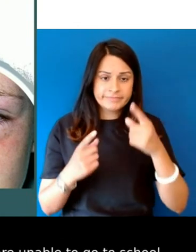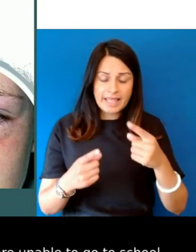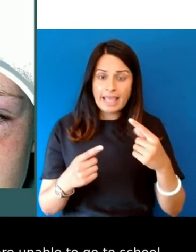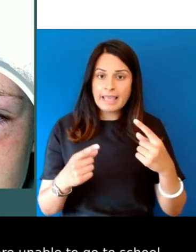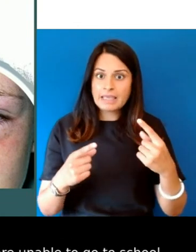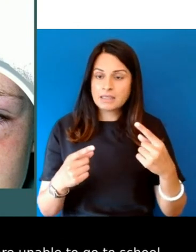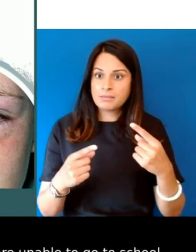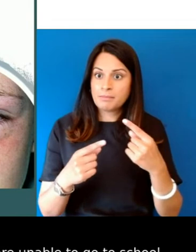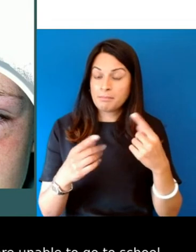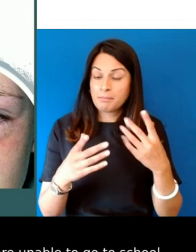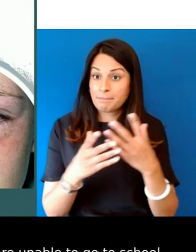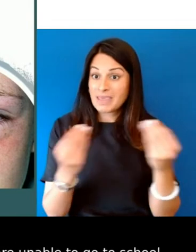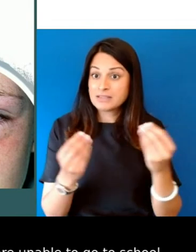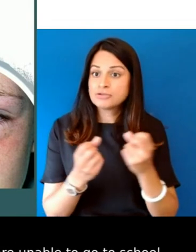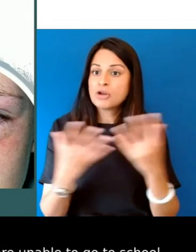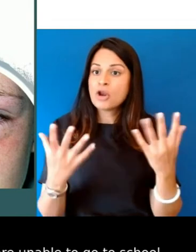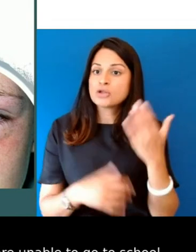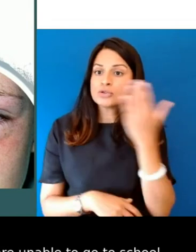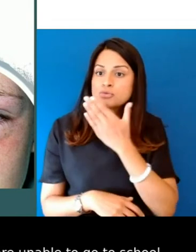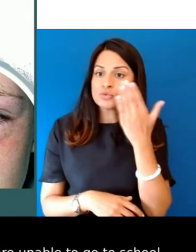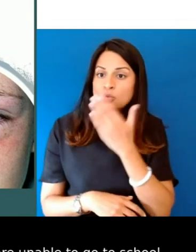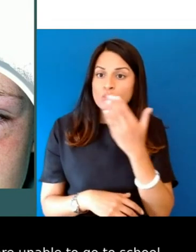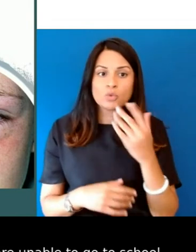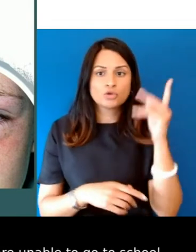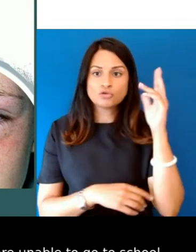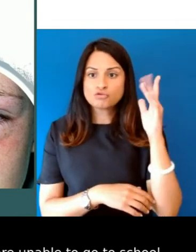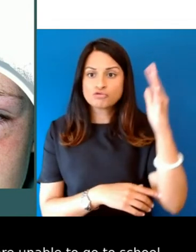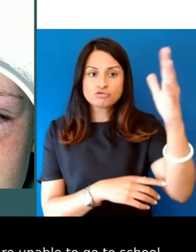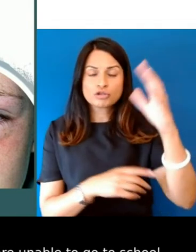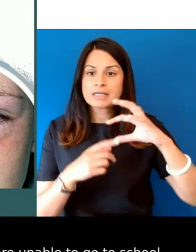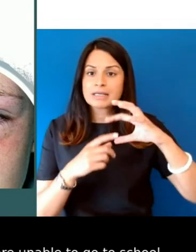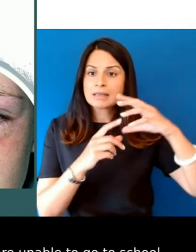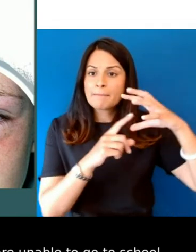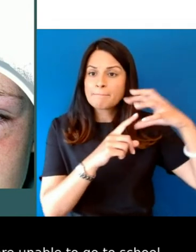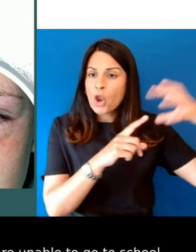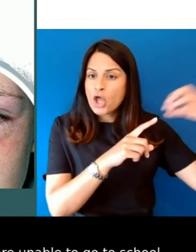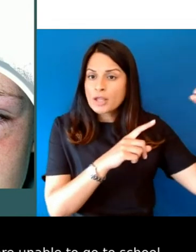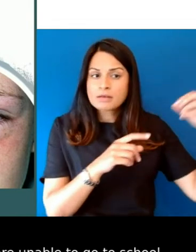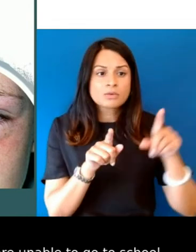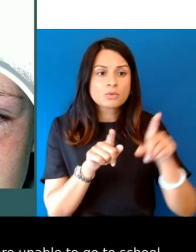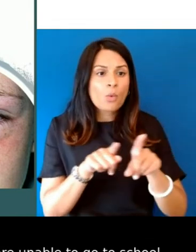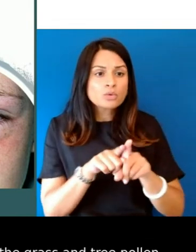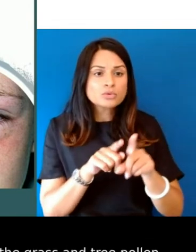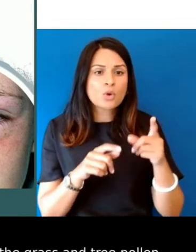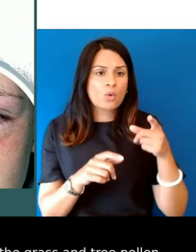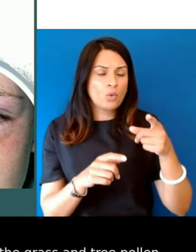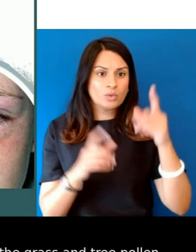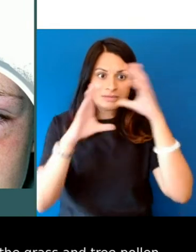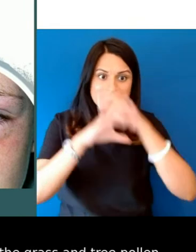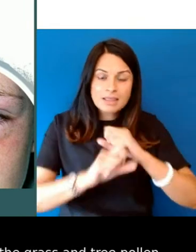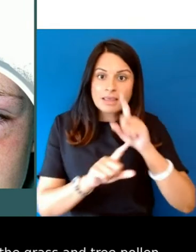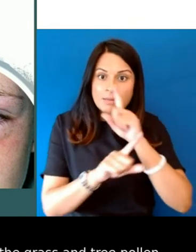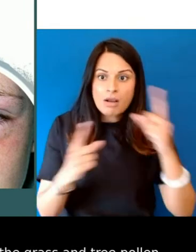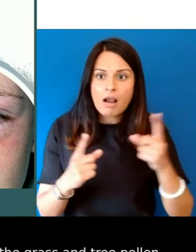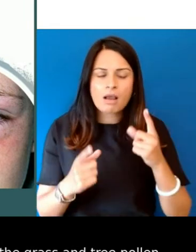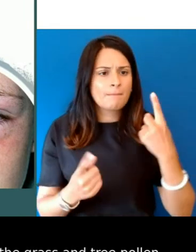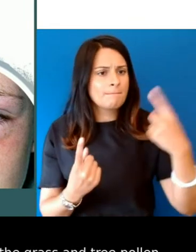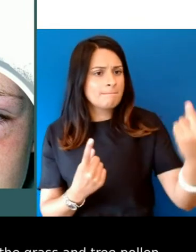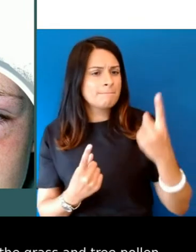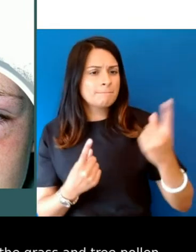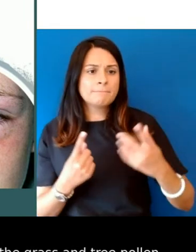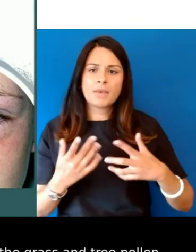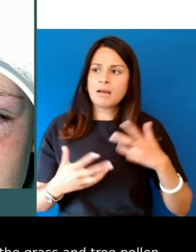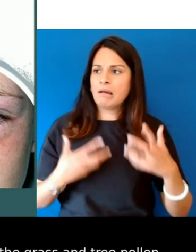in the grass and tree pollen season they suddenly stop being able to sleep they become very irritable their concentration